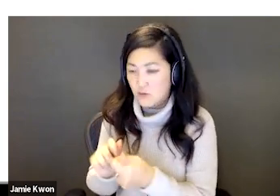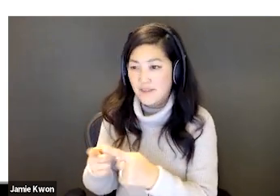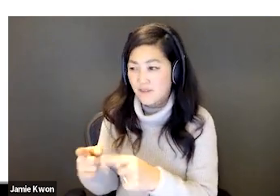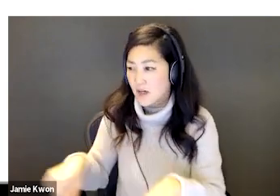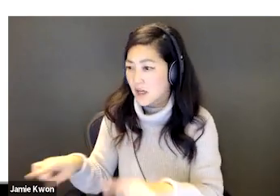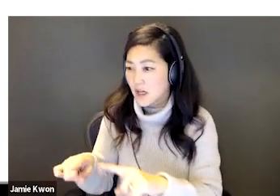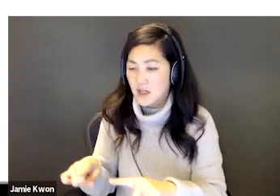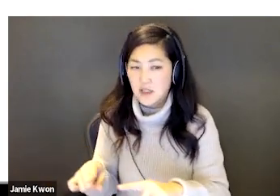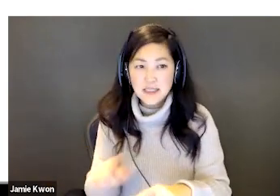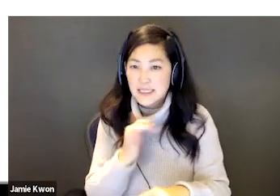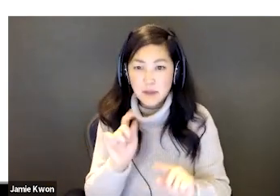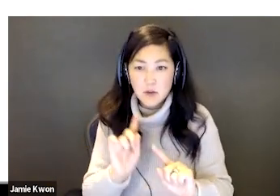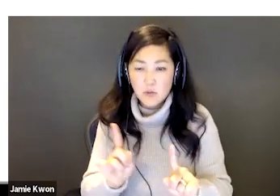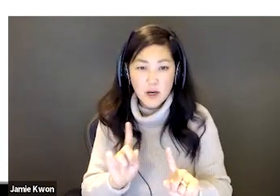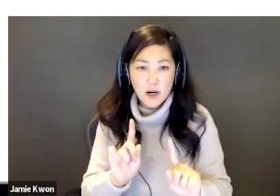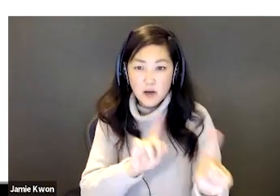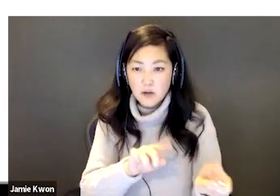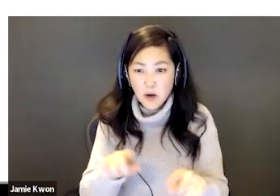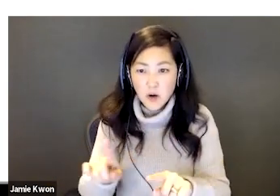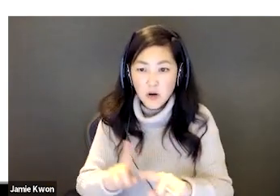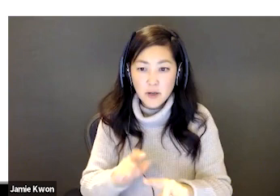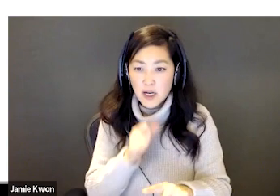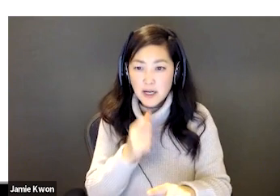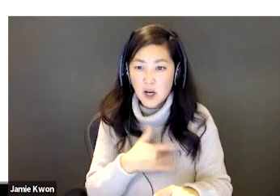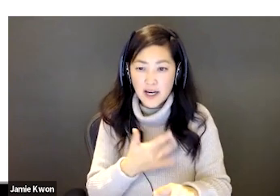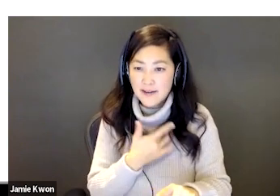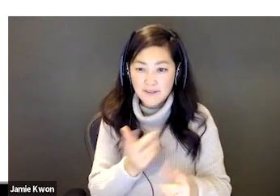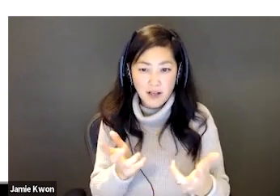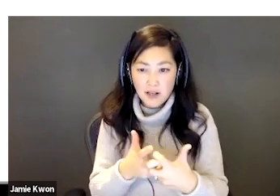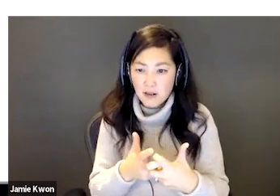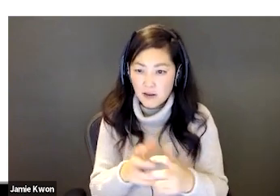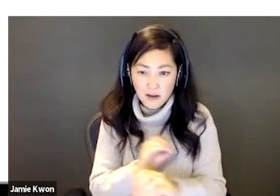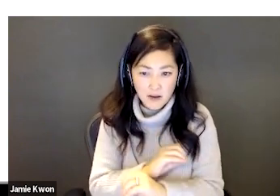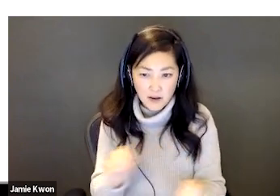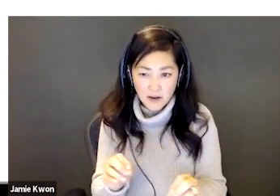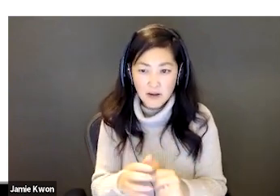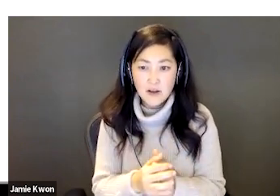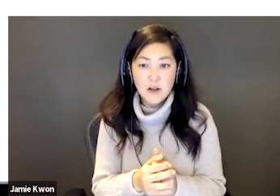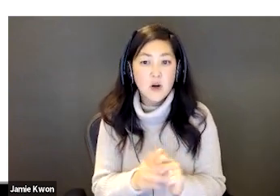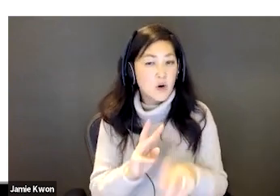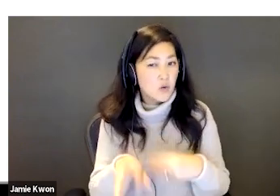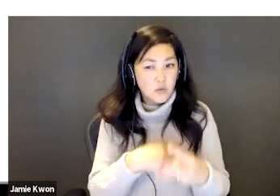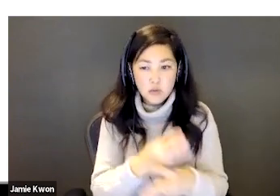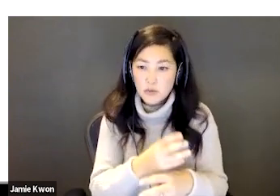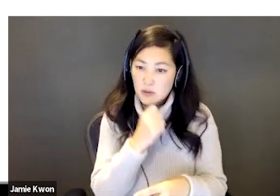I went in society. The world is not made for disabilities.